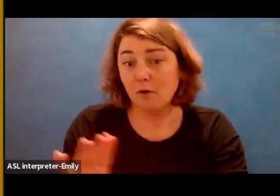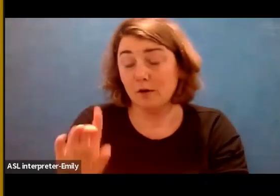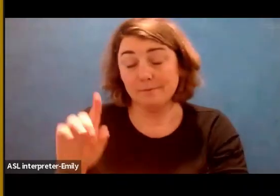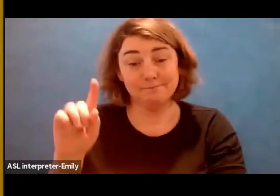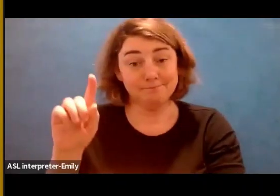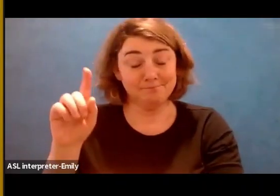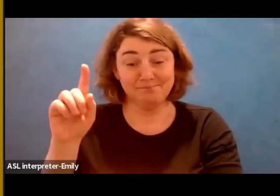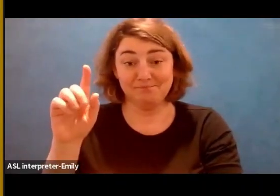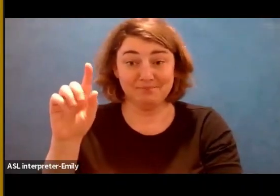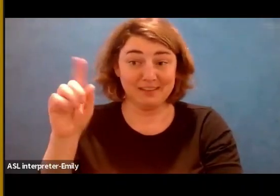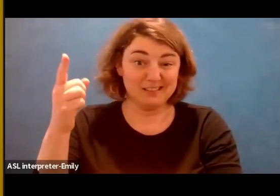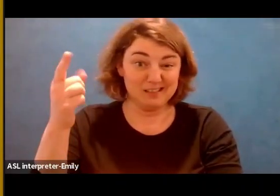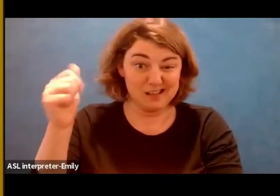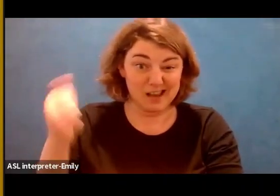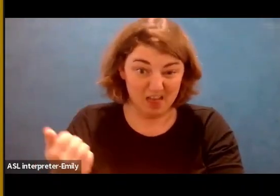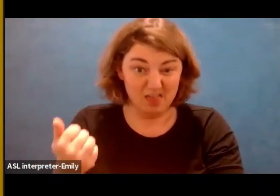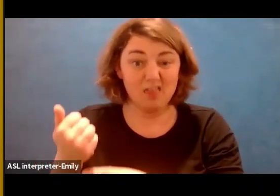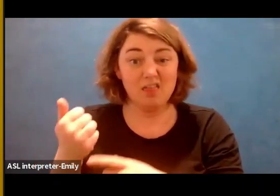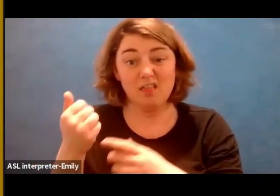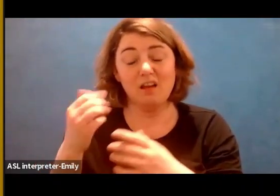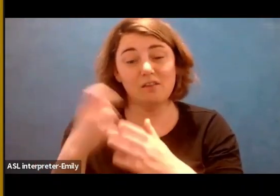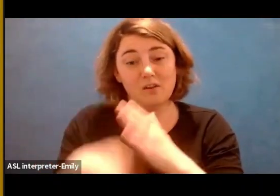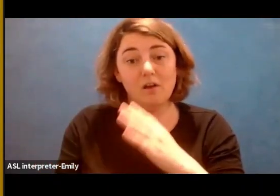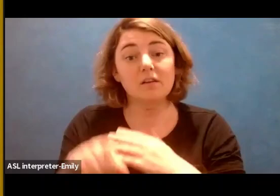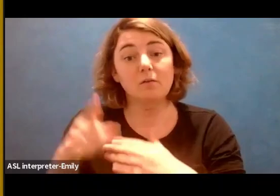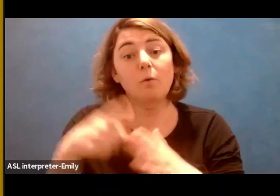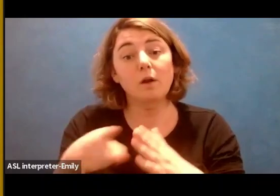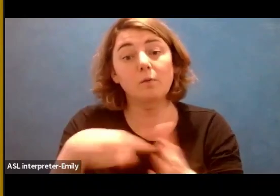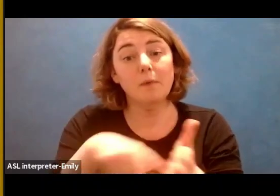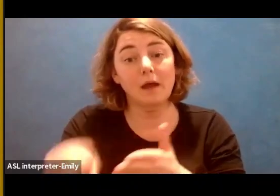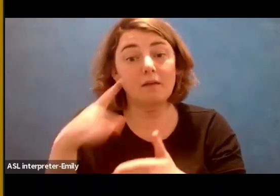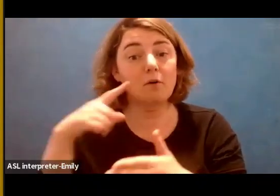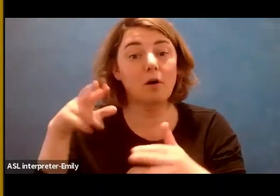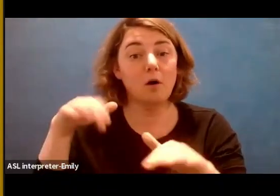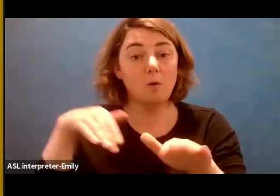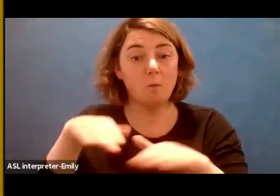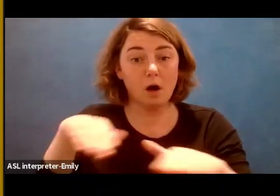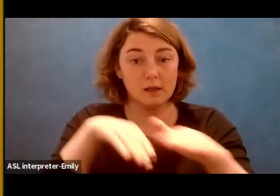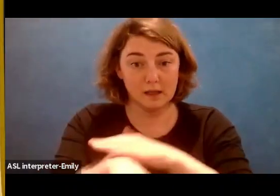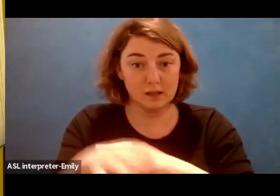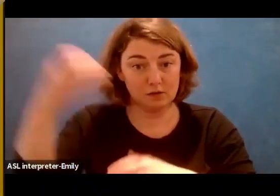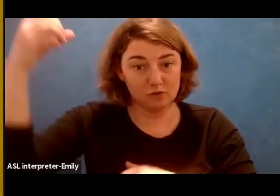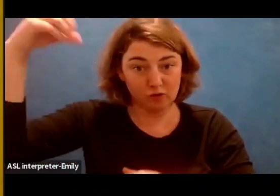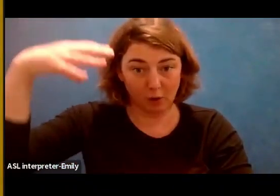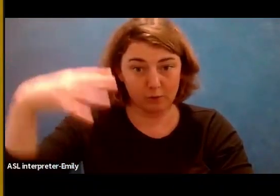of the cost of what you would pay for a walk-in shower. Next slide.